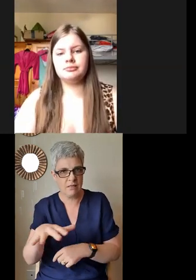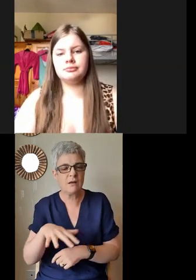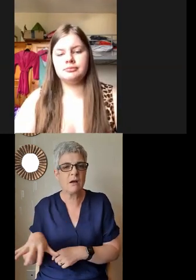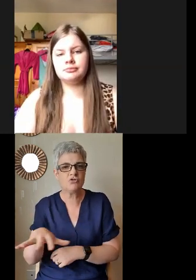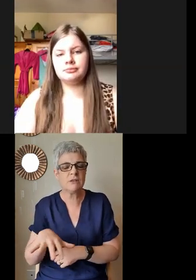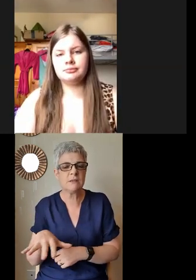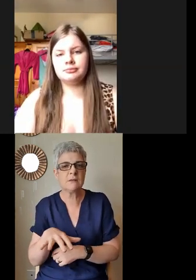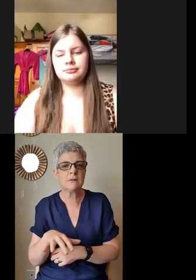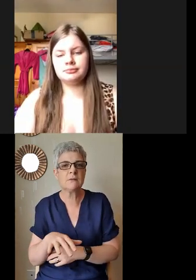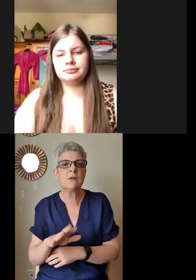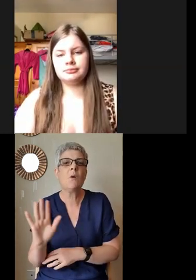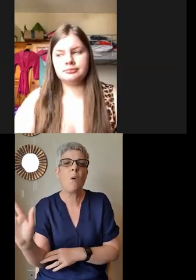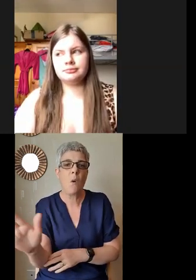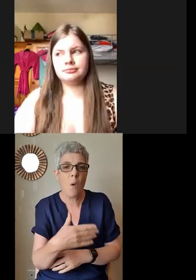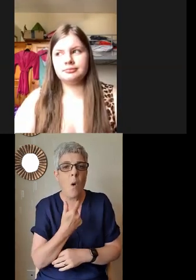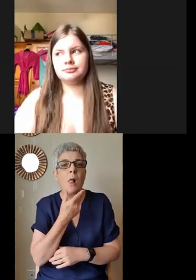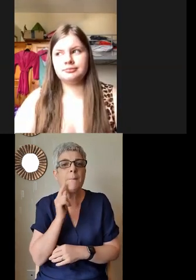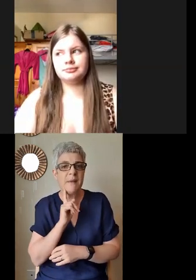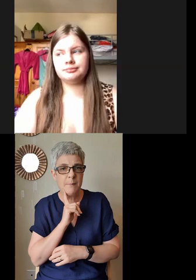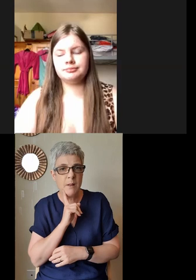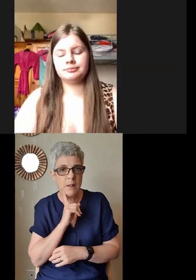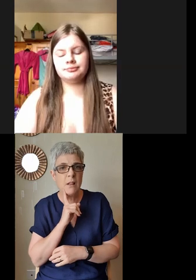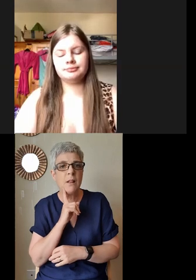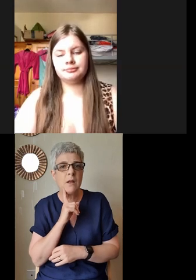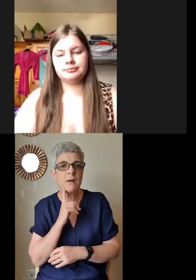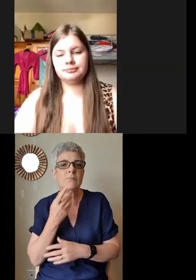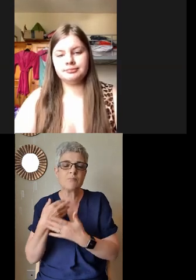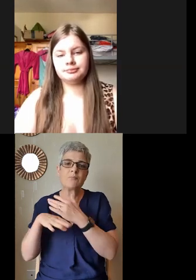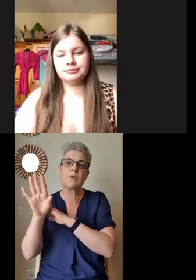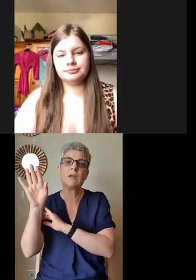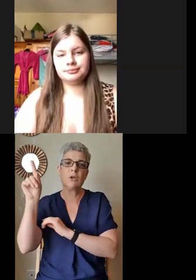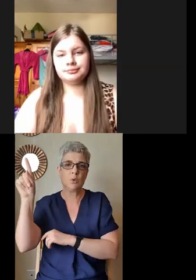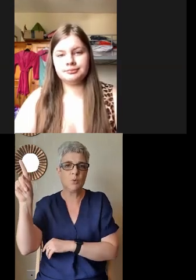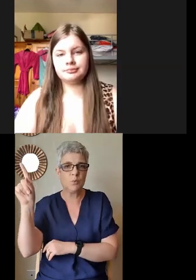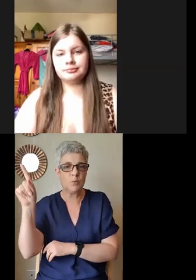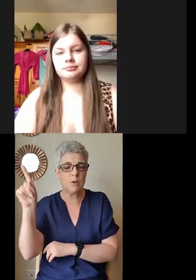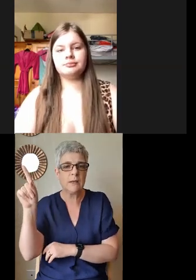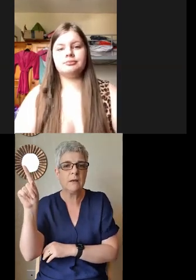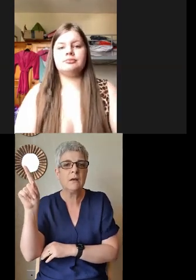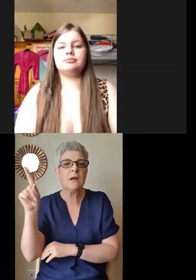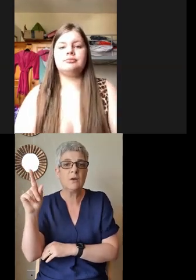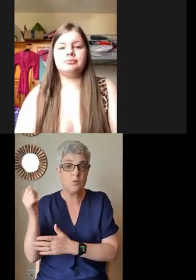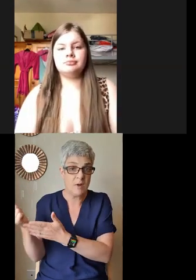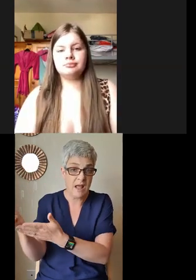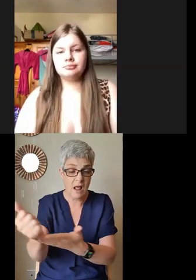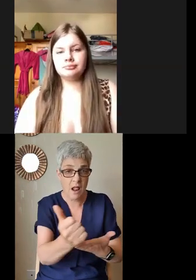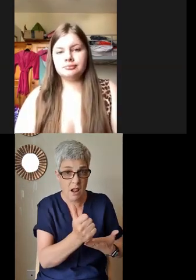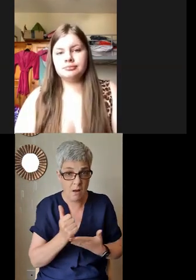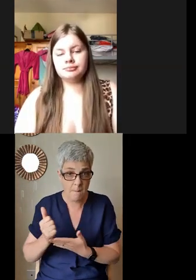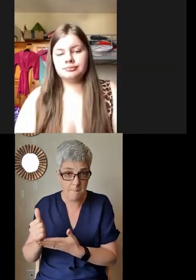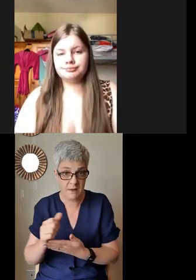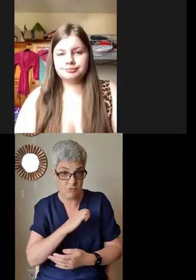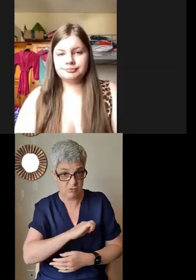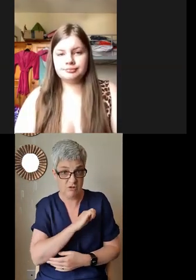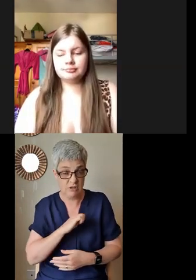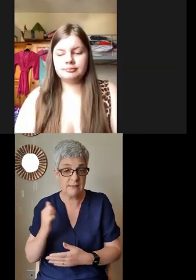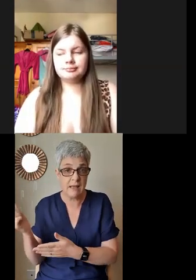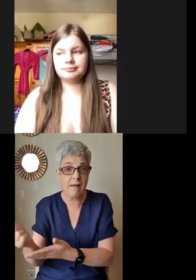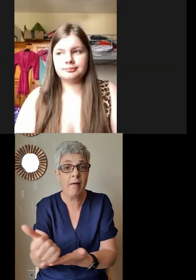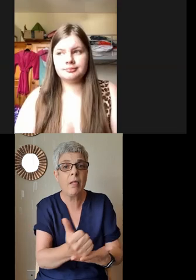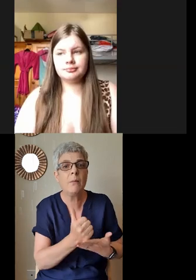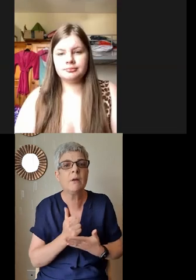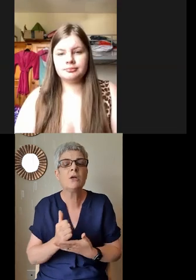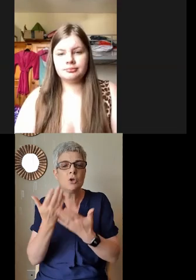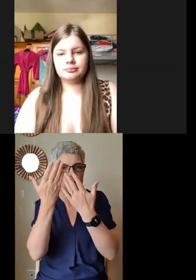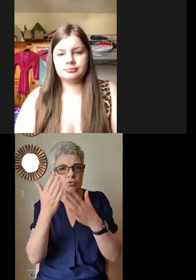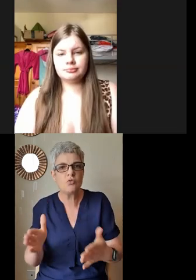We bring all these people and prayers to you and ask that you would help us as Christians to show your love and kindness